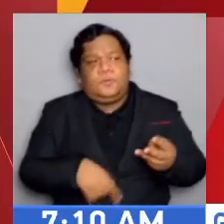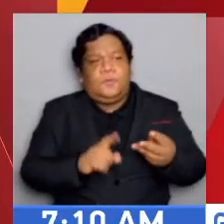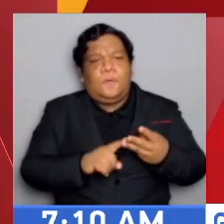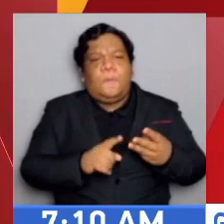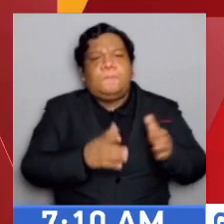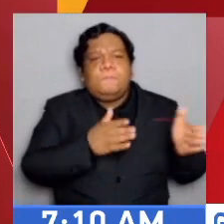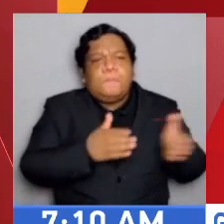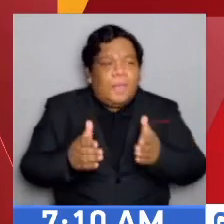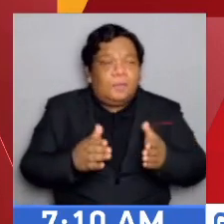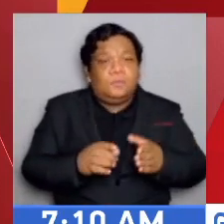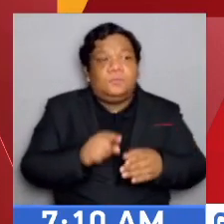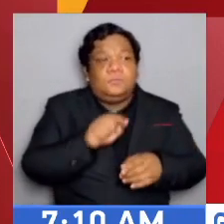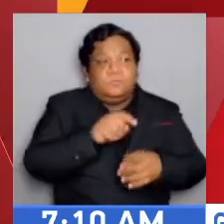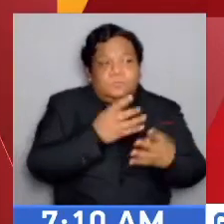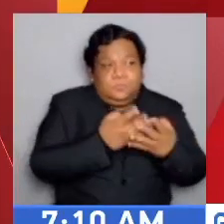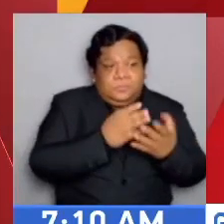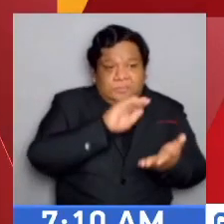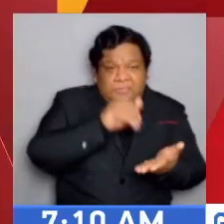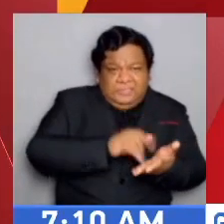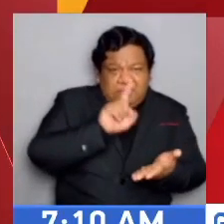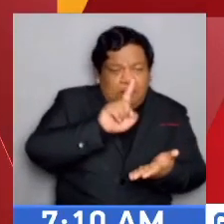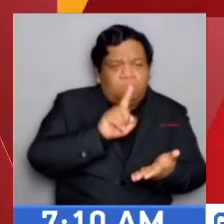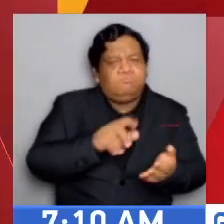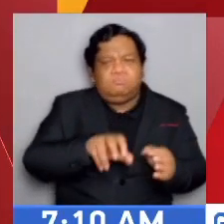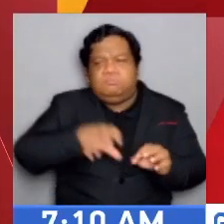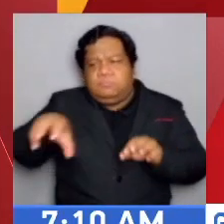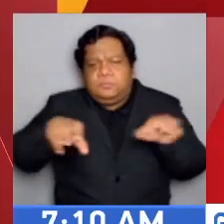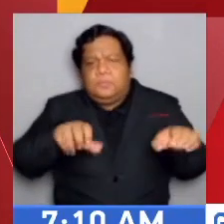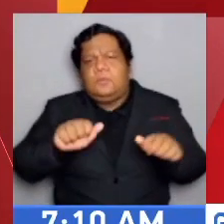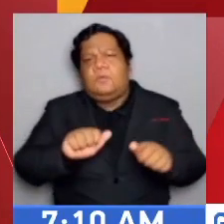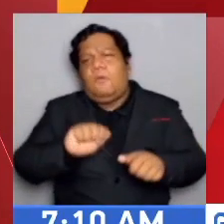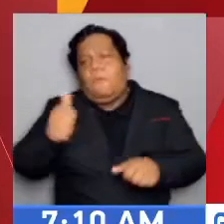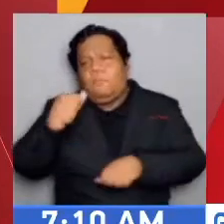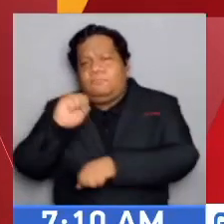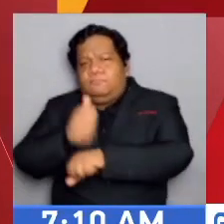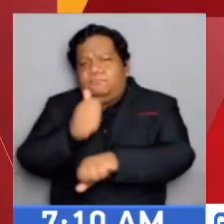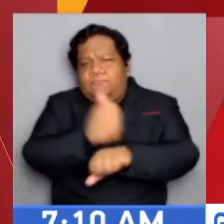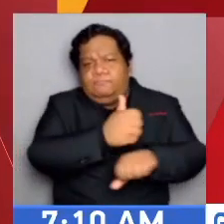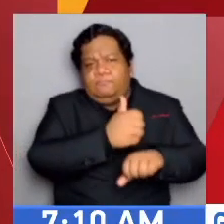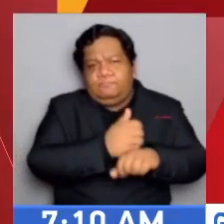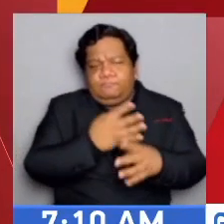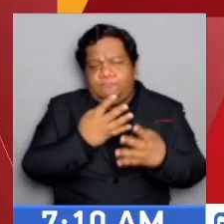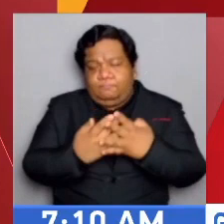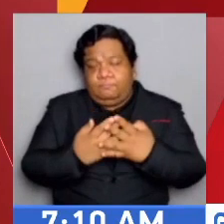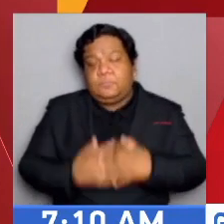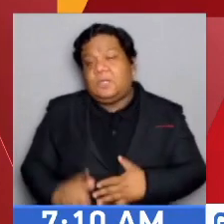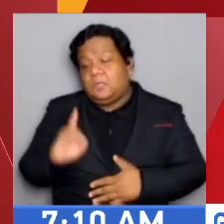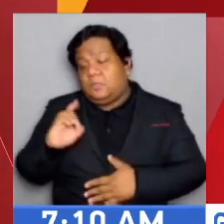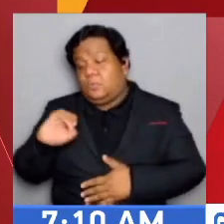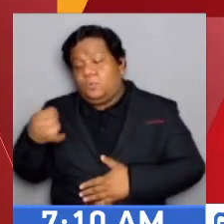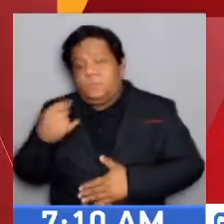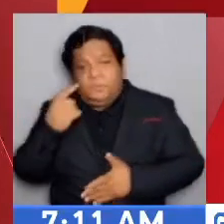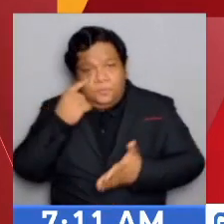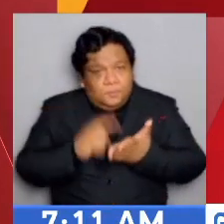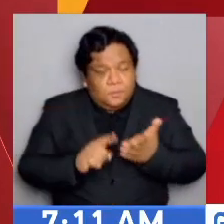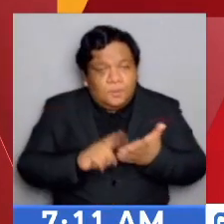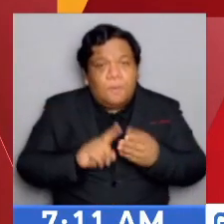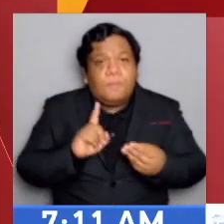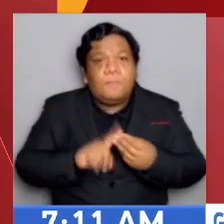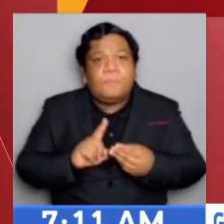kulungan. Sinusuri rin daw ng review panel ng DOJ ang ilang insidente kaugnay ng anti-illegal drug campaign ng